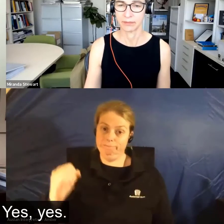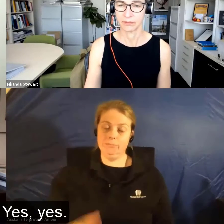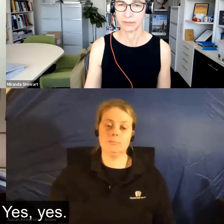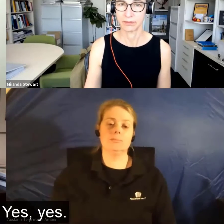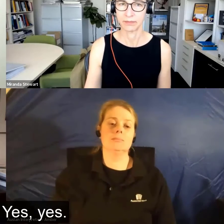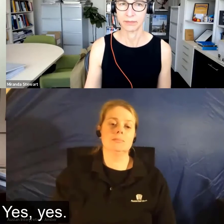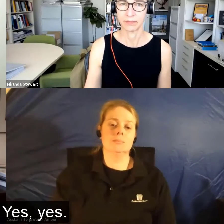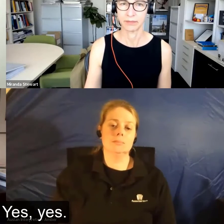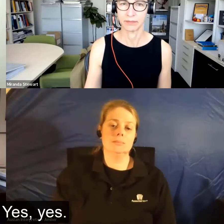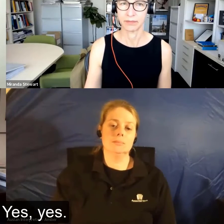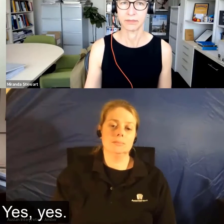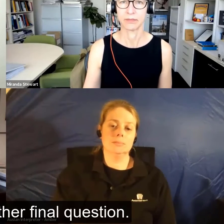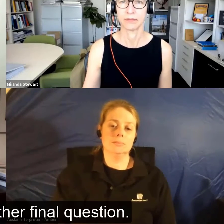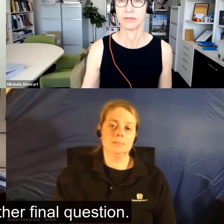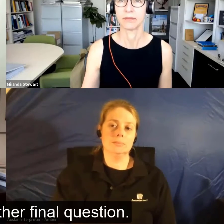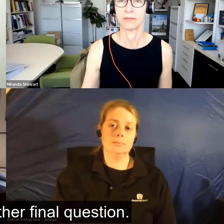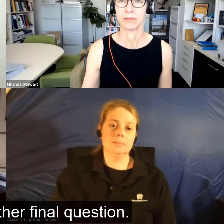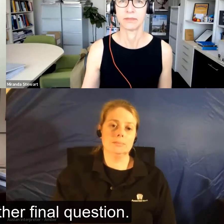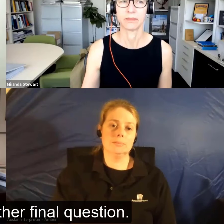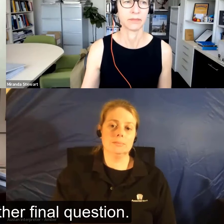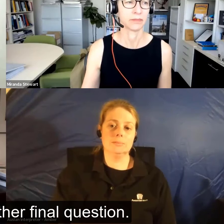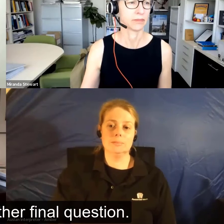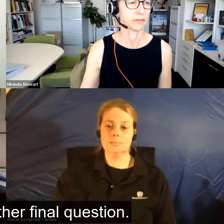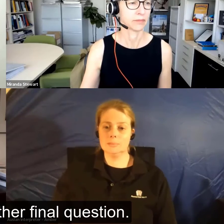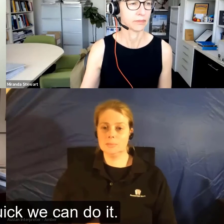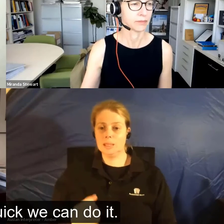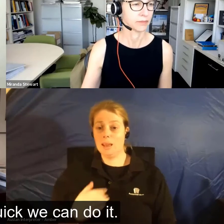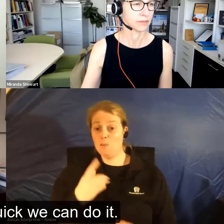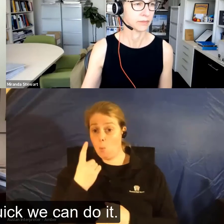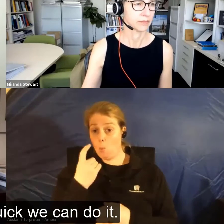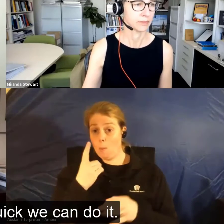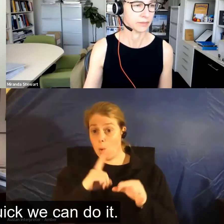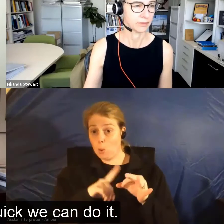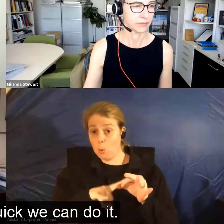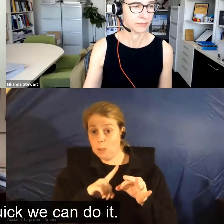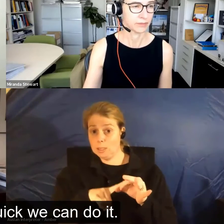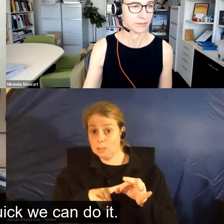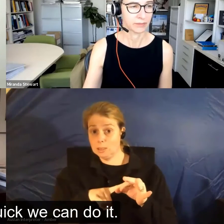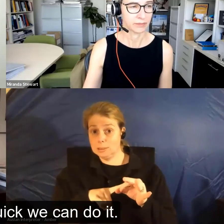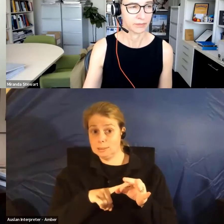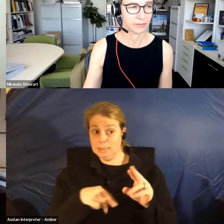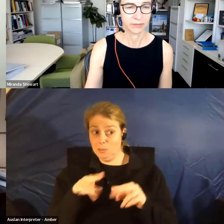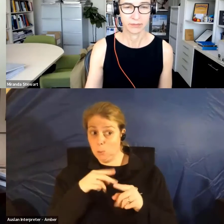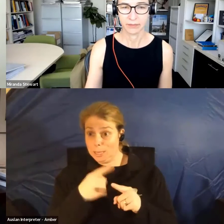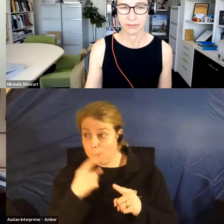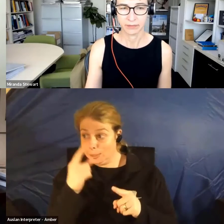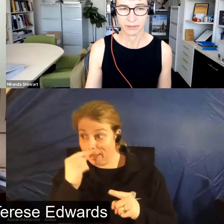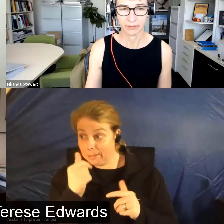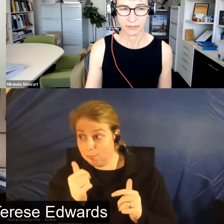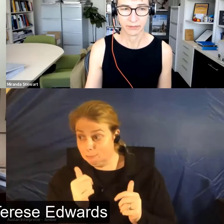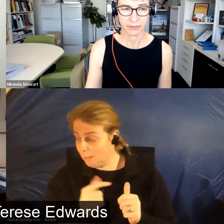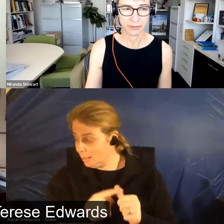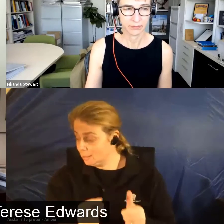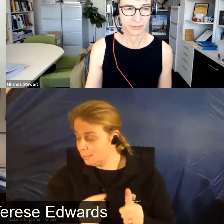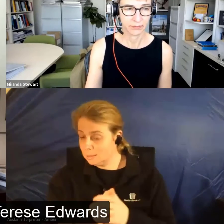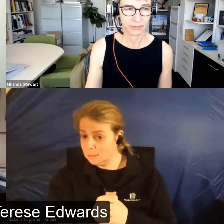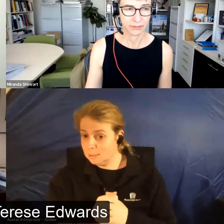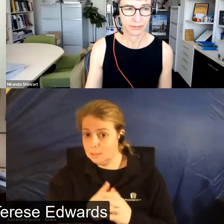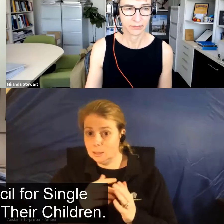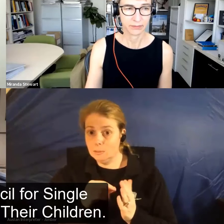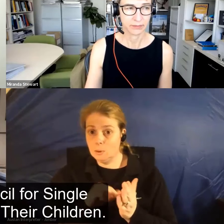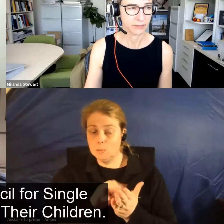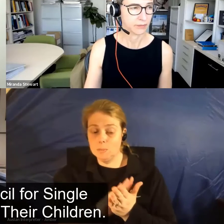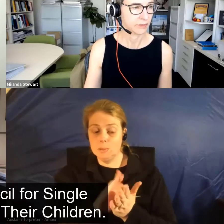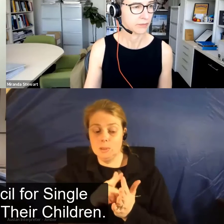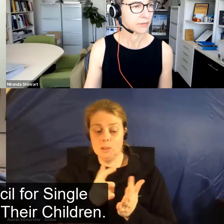Yes. We've got this other final question. If we're very quick, we can do it. This is from Therese